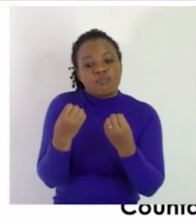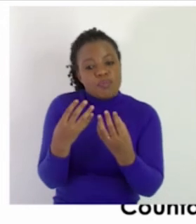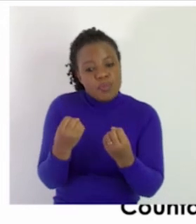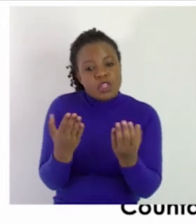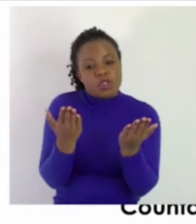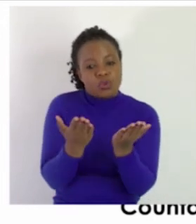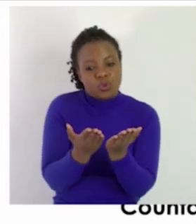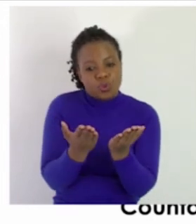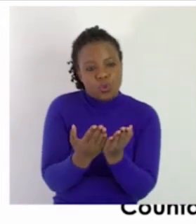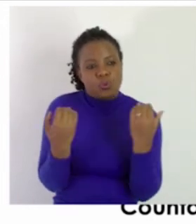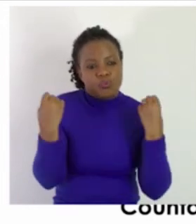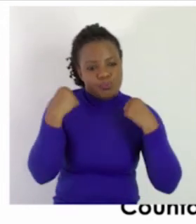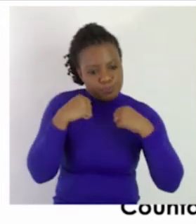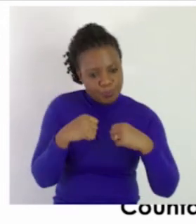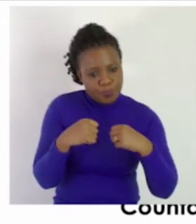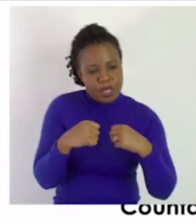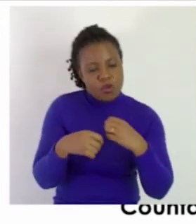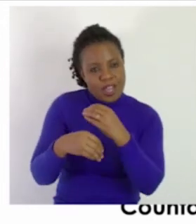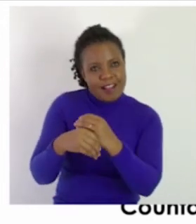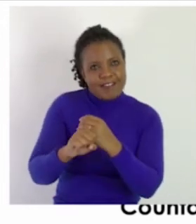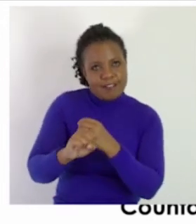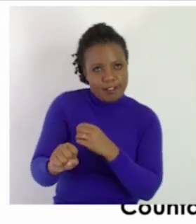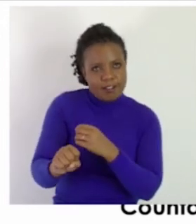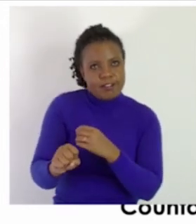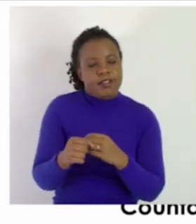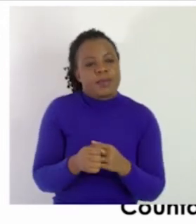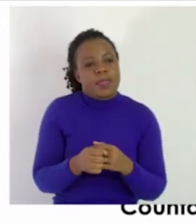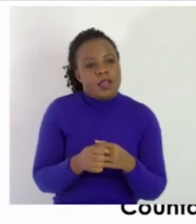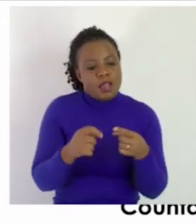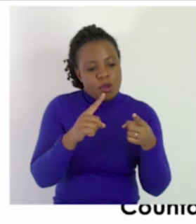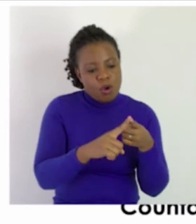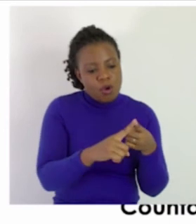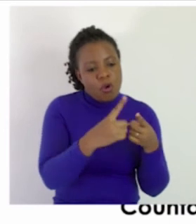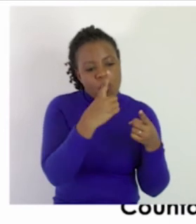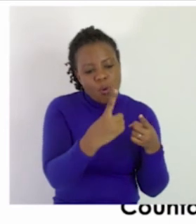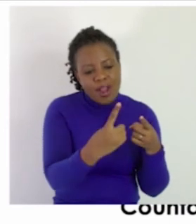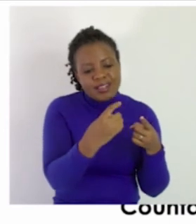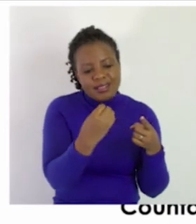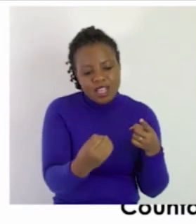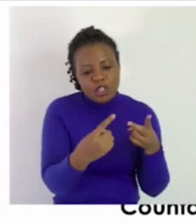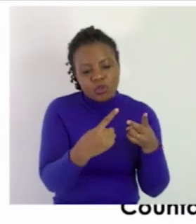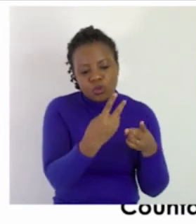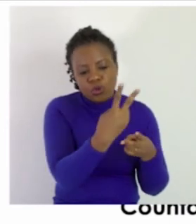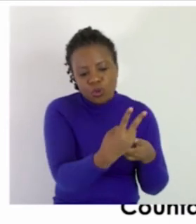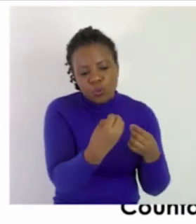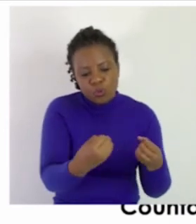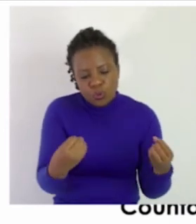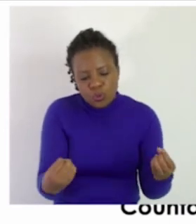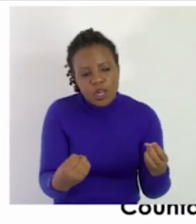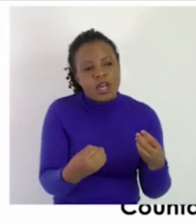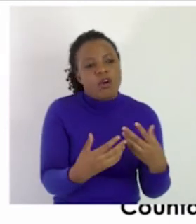right? So those are countable nouns. You can say 1 learner, 2 learners, 1 school bag, 2 school